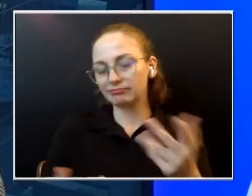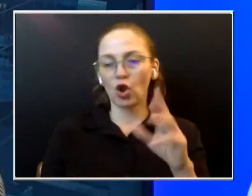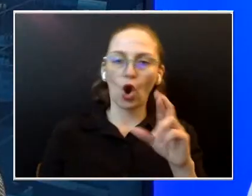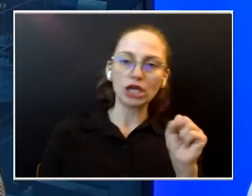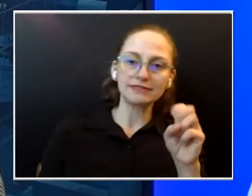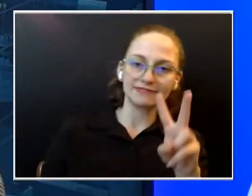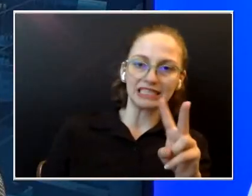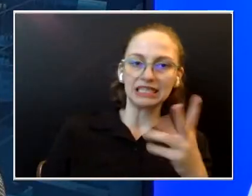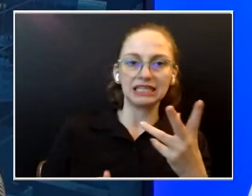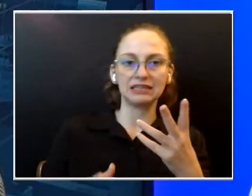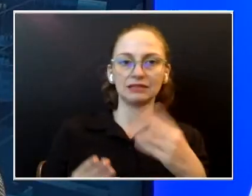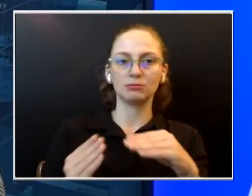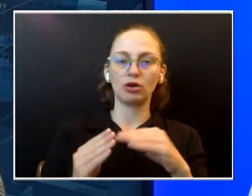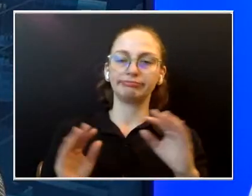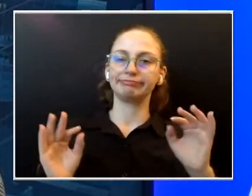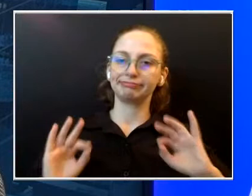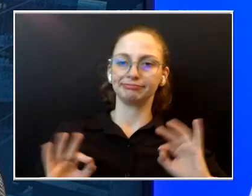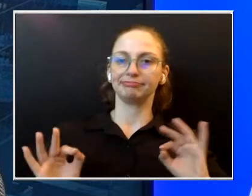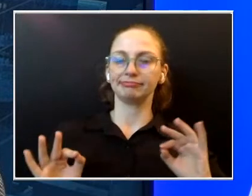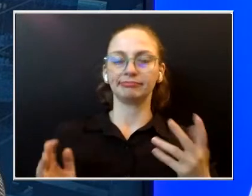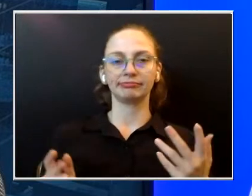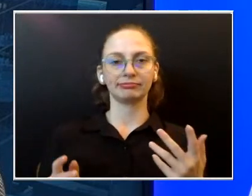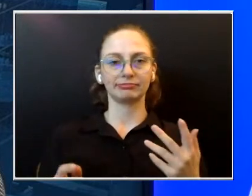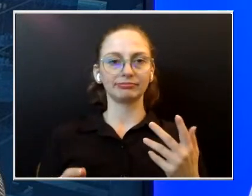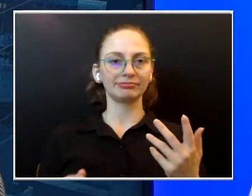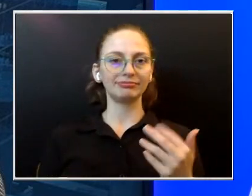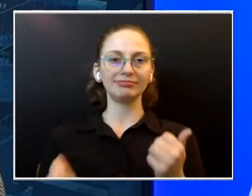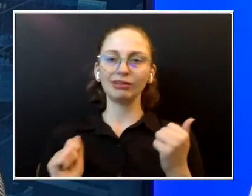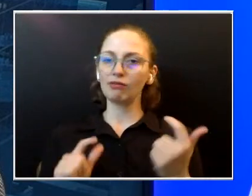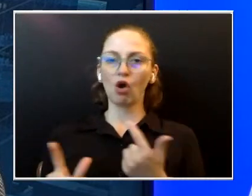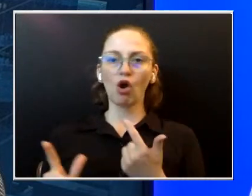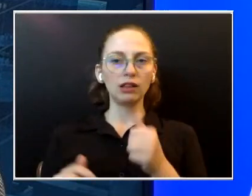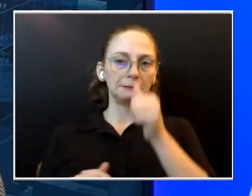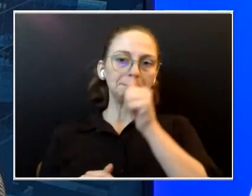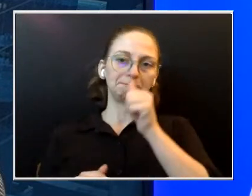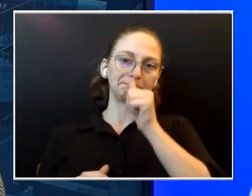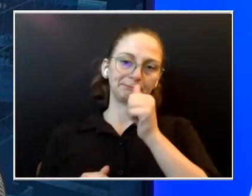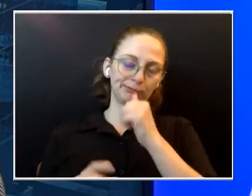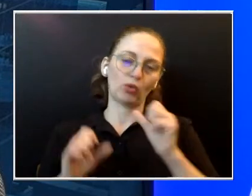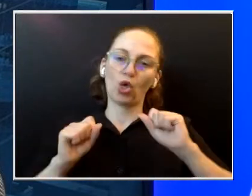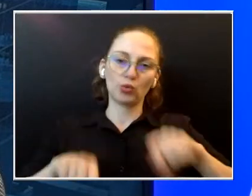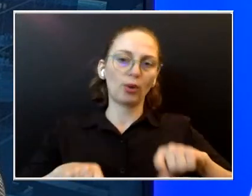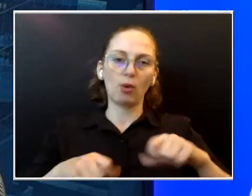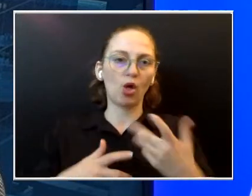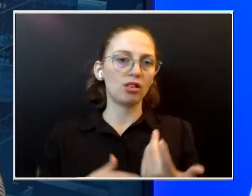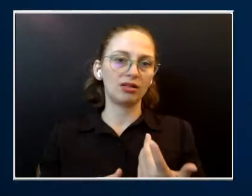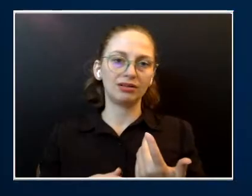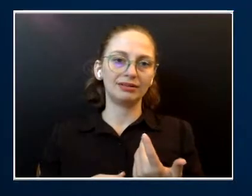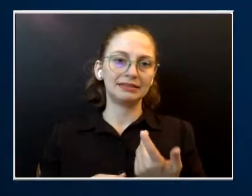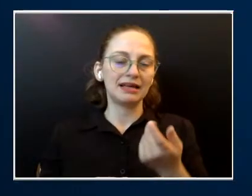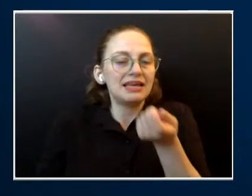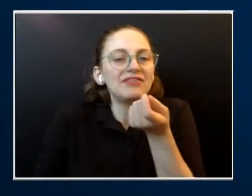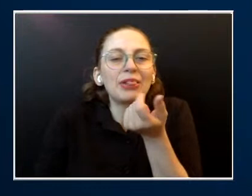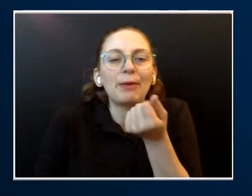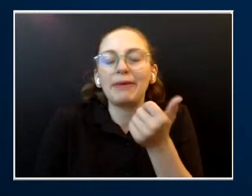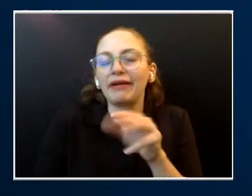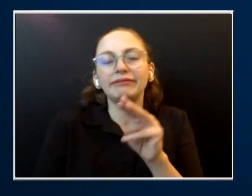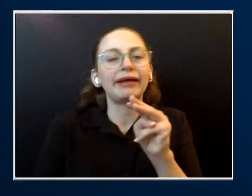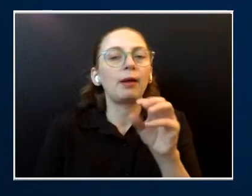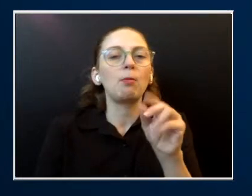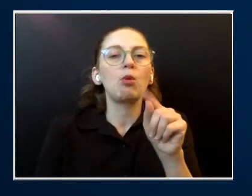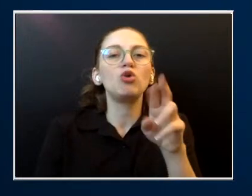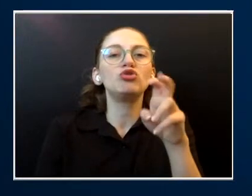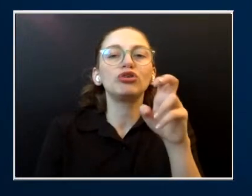entirely tolerable, I think, and even a little dose of a little Motrin or Tylenol will help that a lot. Much better than getting the disease.